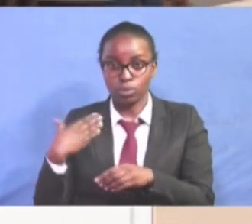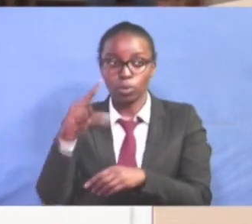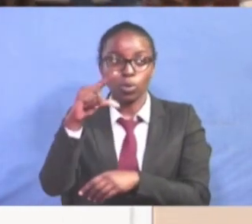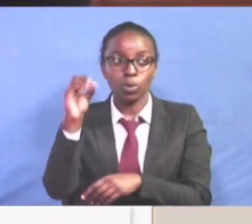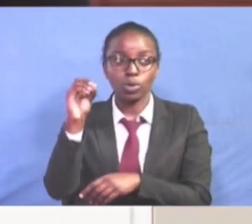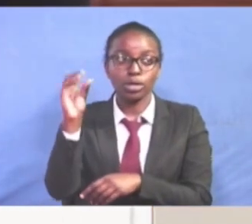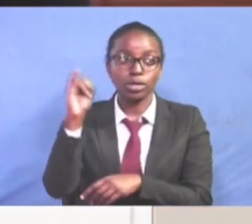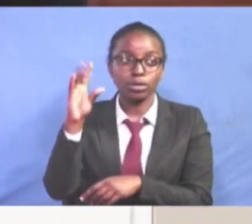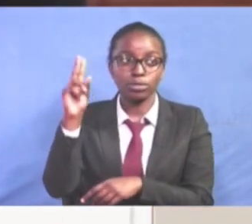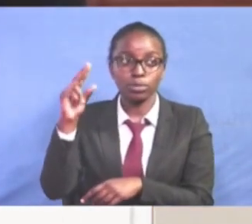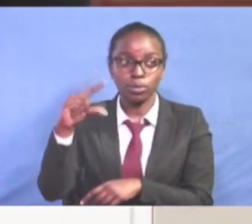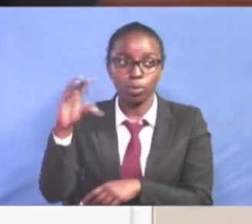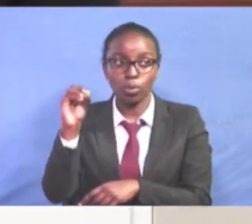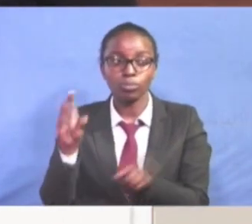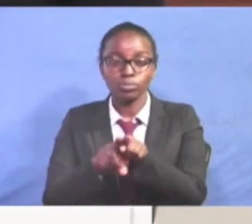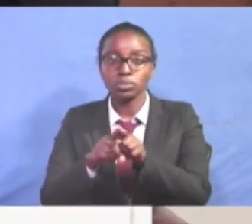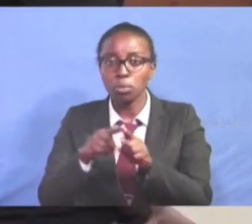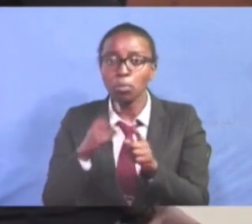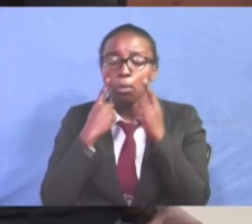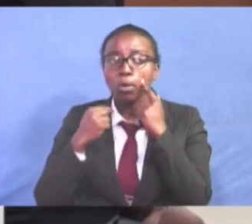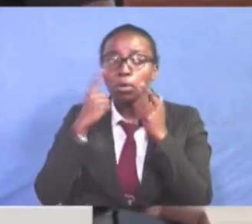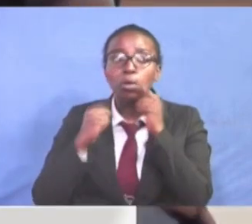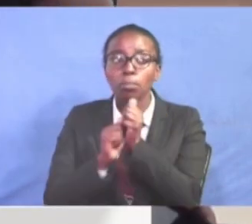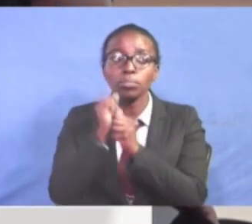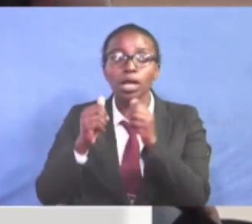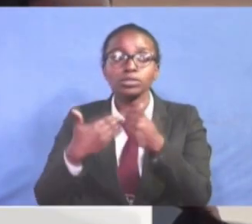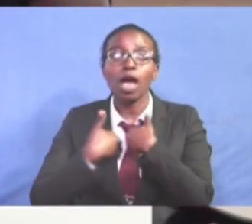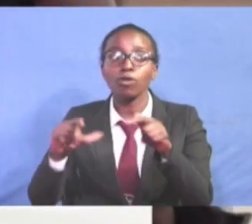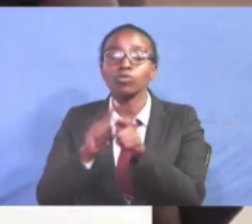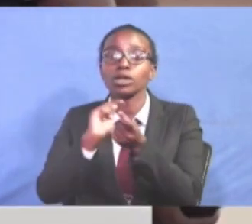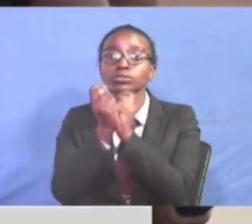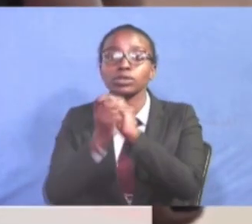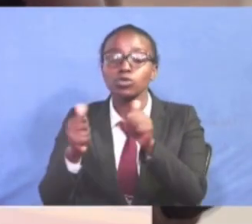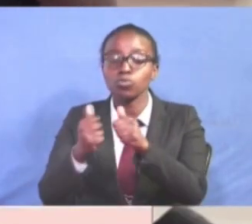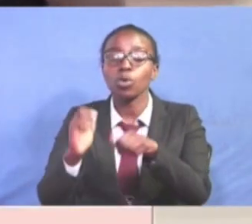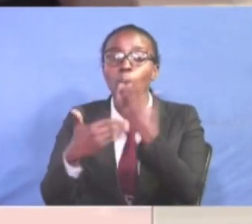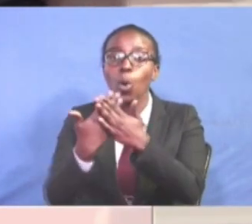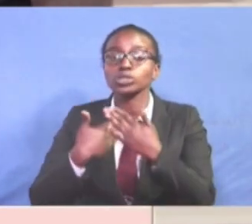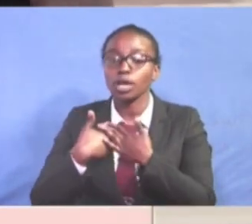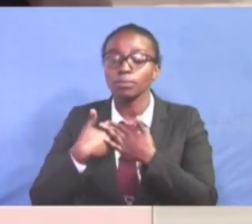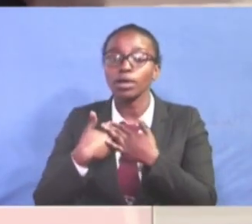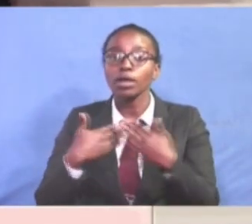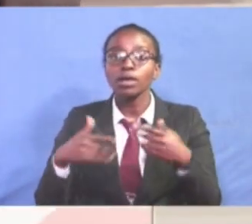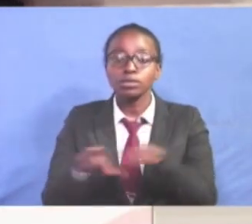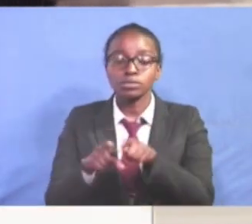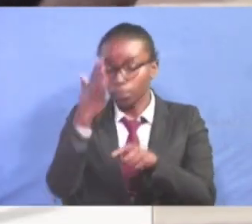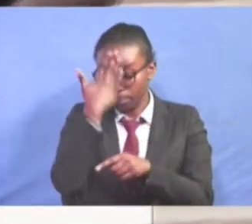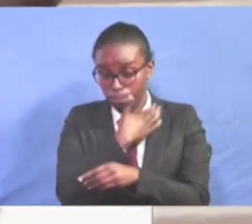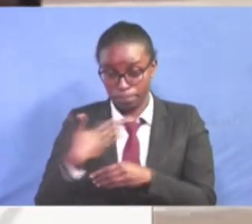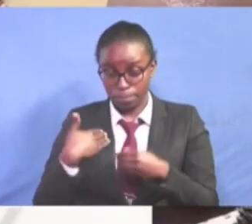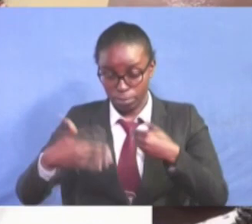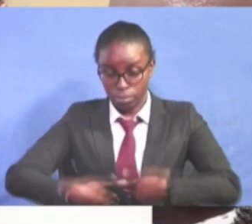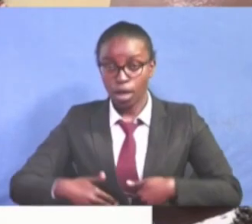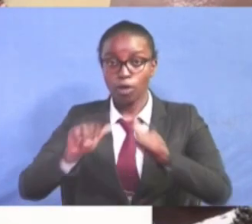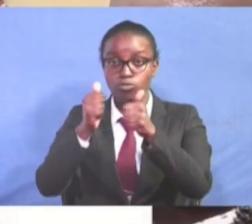Ezra was a youth leader, also mourned his passing, terming him to be a faithful and dedicated chair of the Young Catholic Adults YCA in the